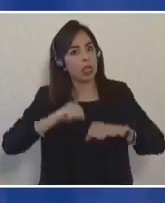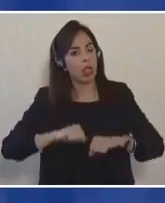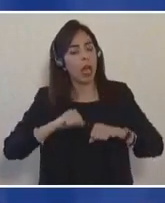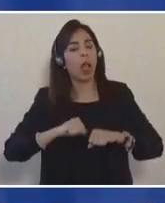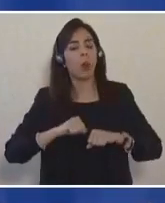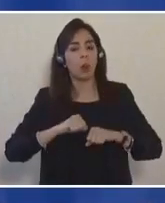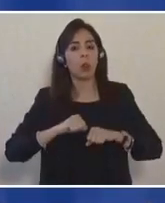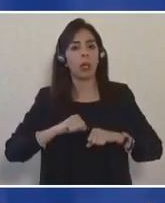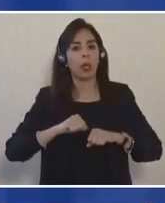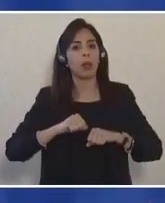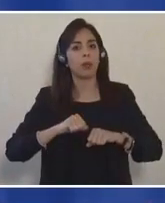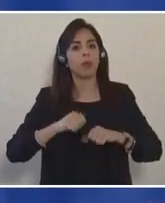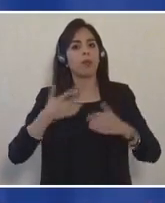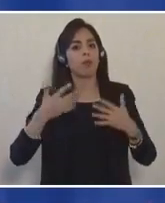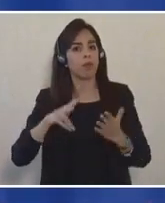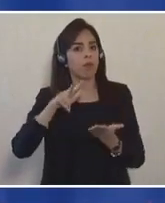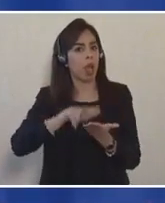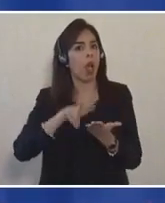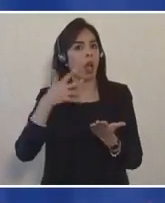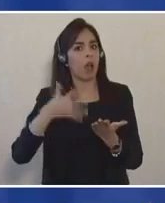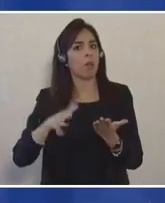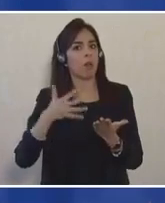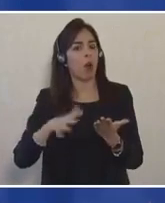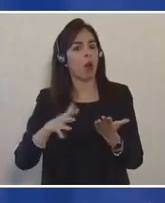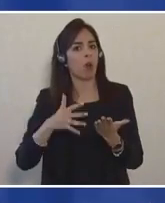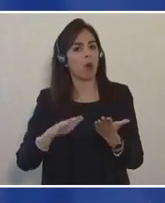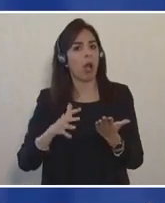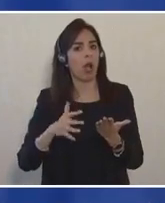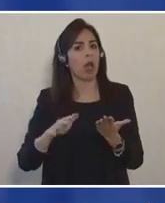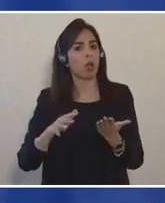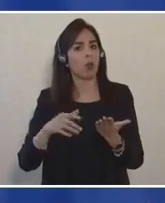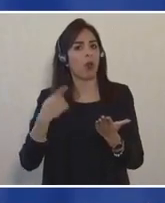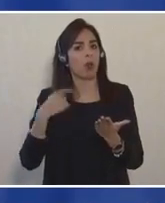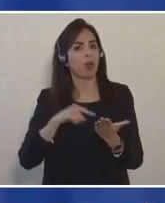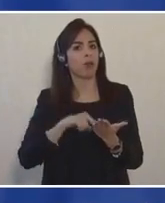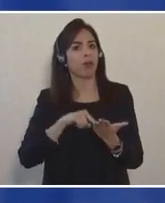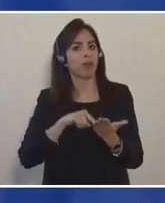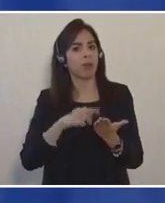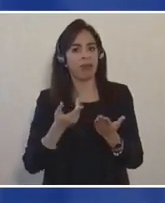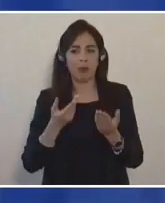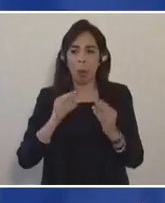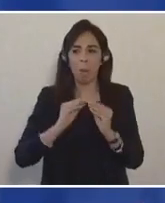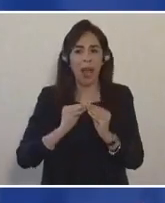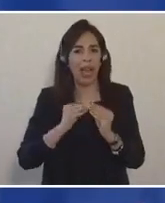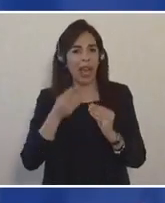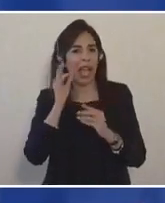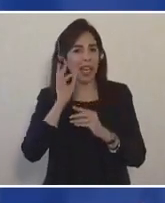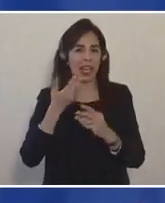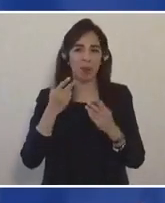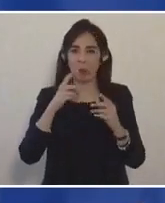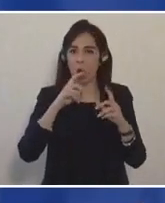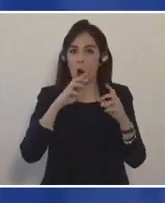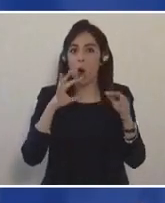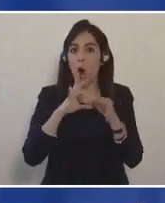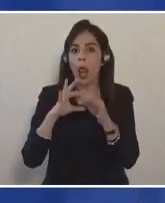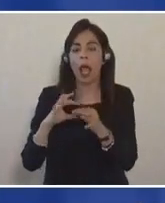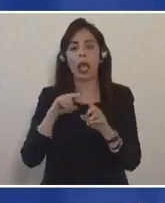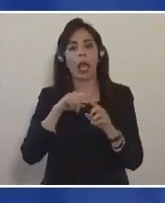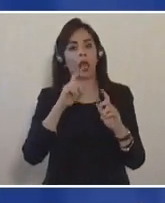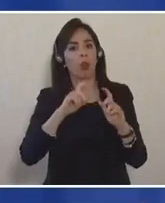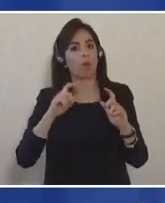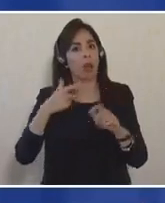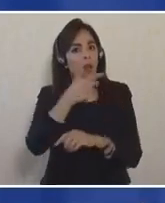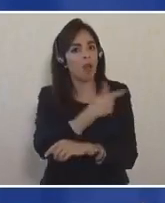perfect situation to explain all the technicalities, but the system, the European gateway system we established for our